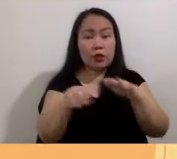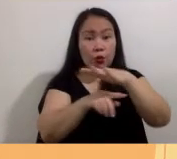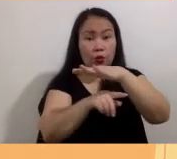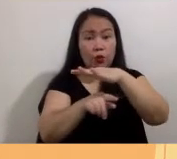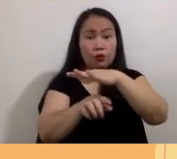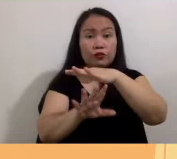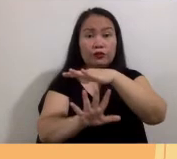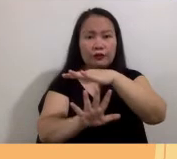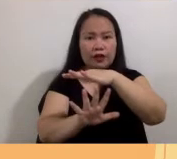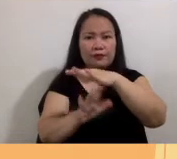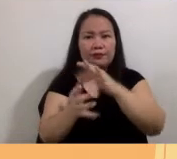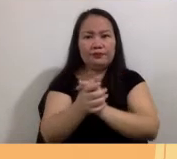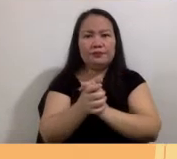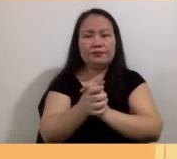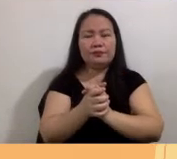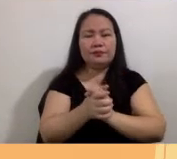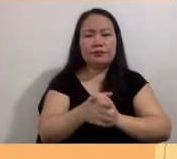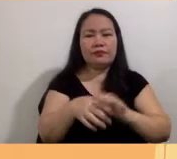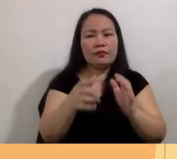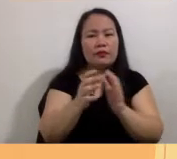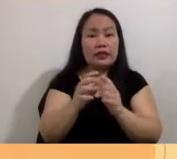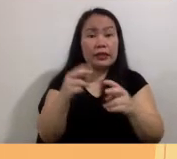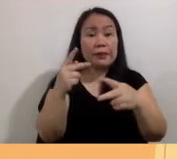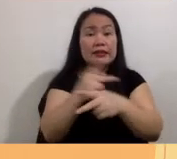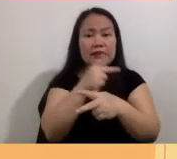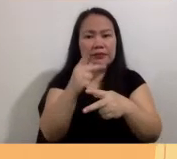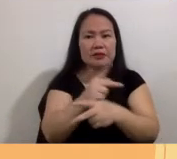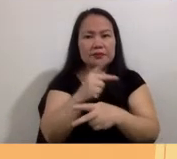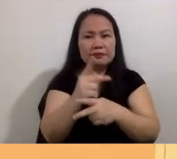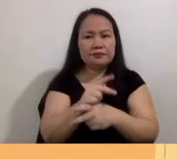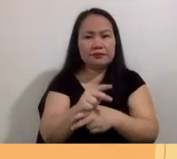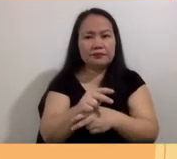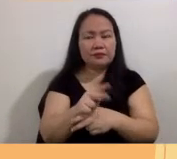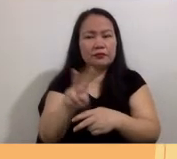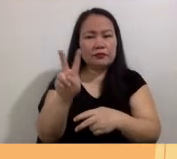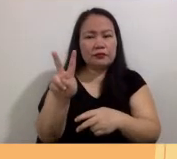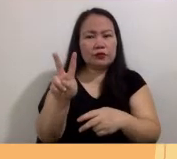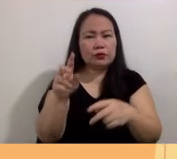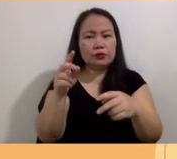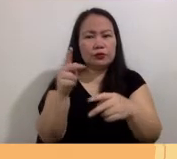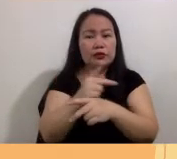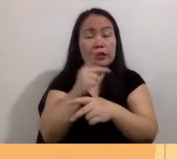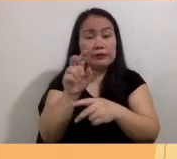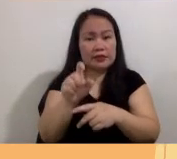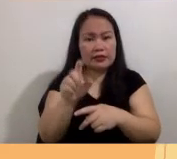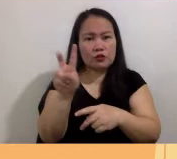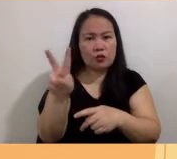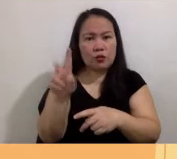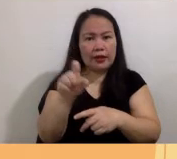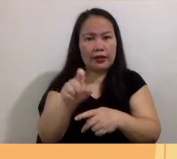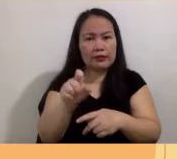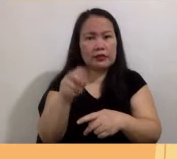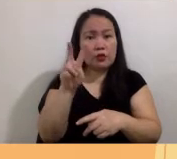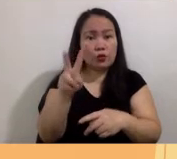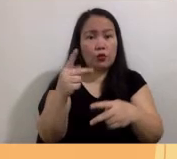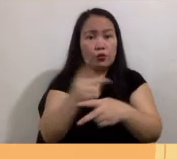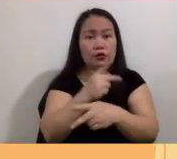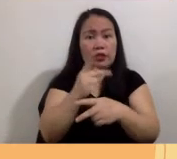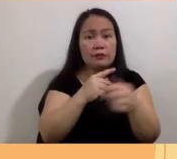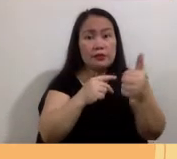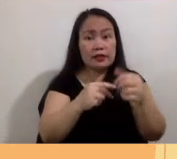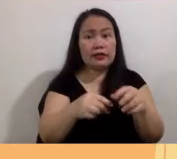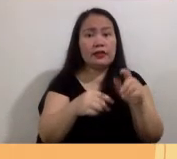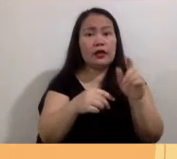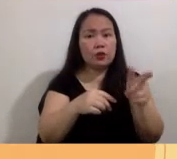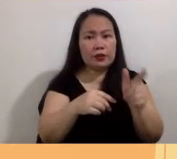x, that is 2x. 2 times 10, that is 20 over 5, all over 5. Now, so, eliminate natin